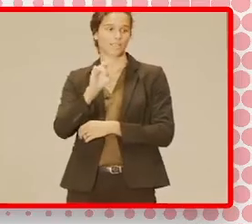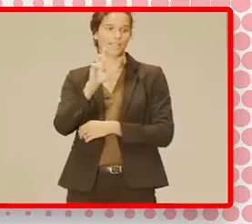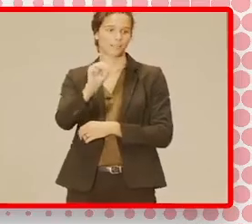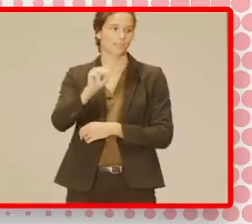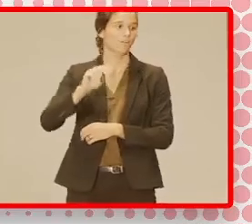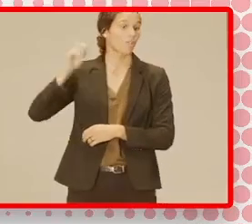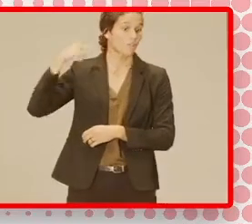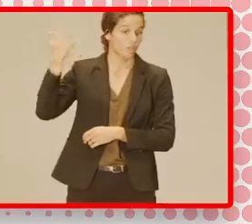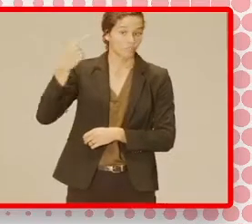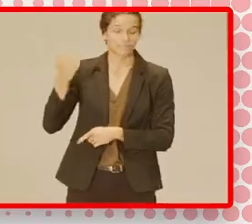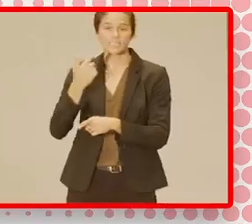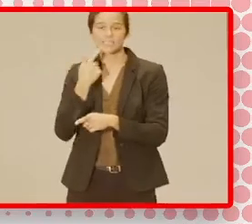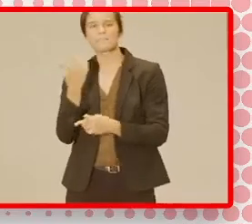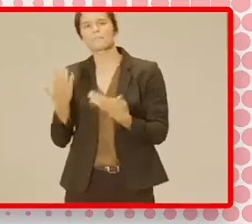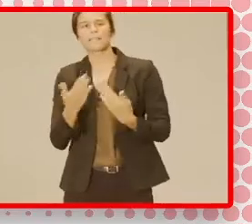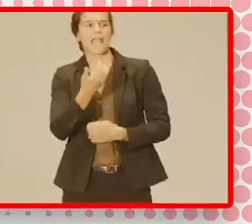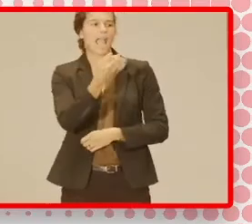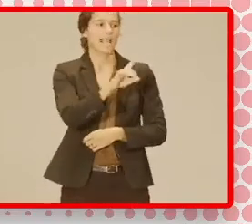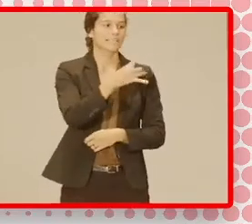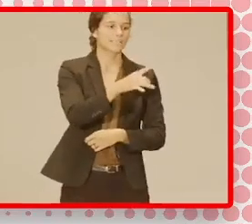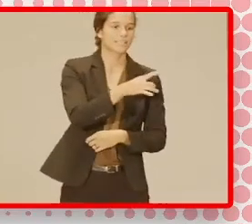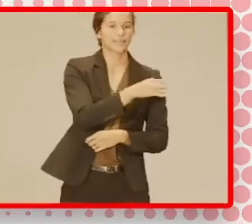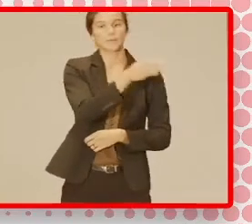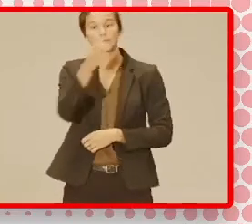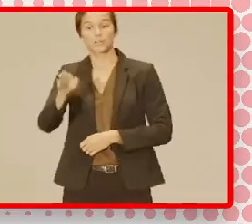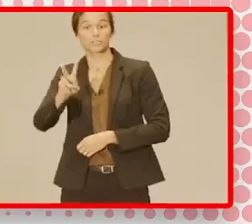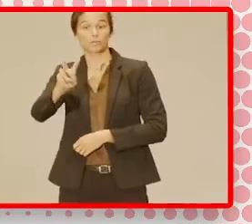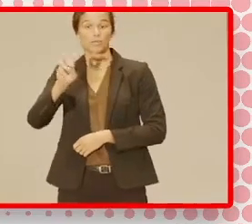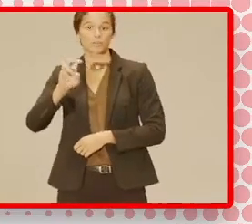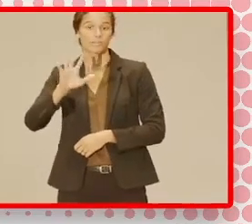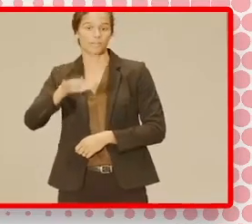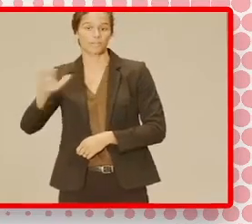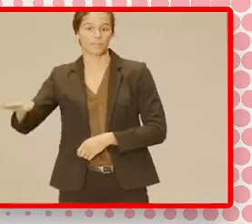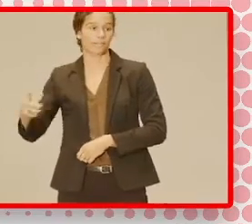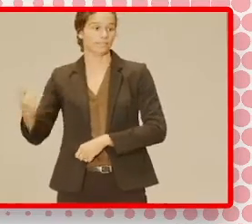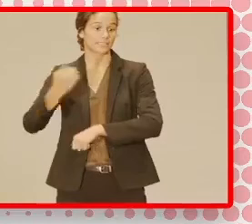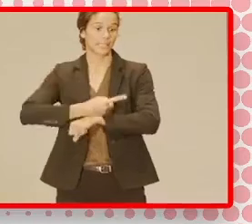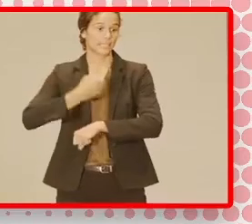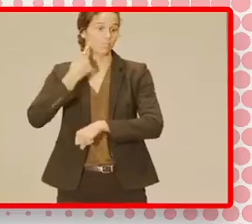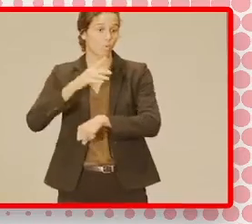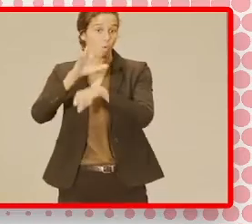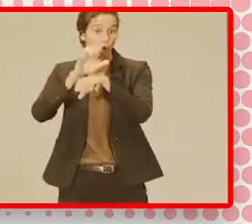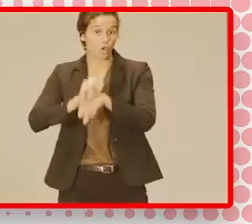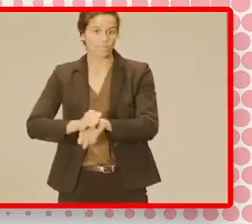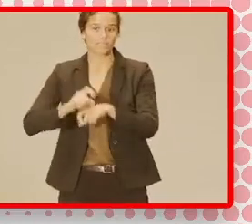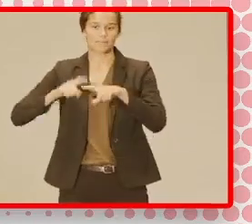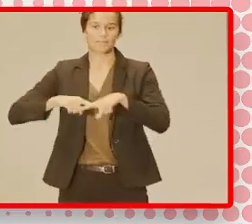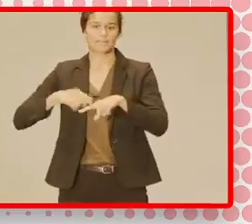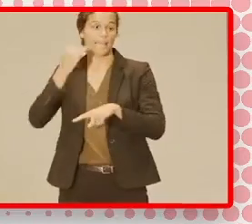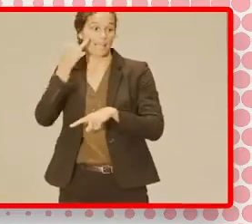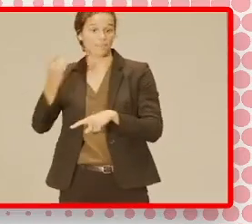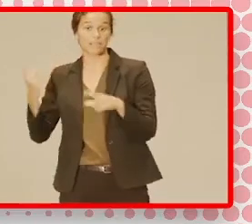18 to 255 days to form a habit, depending on the complexity of that habit.